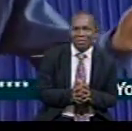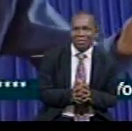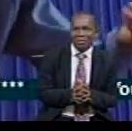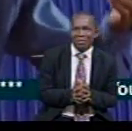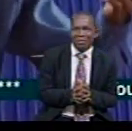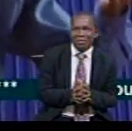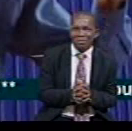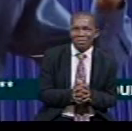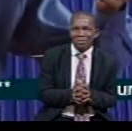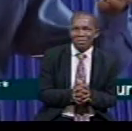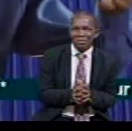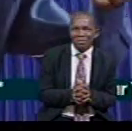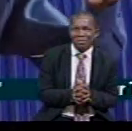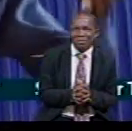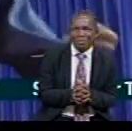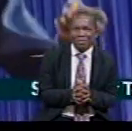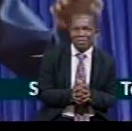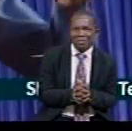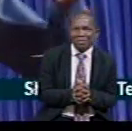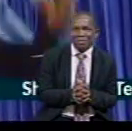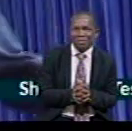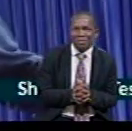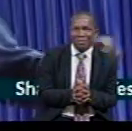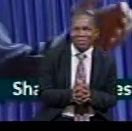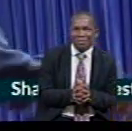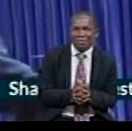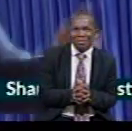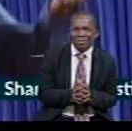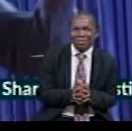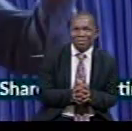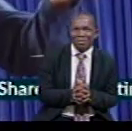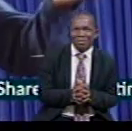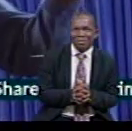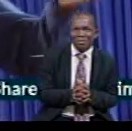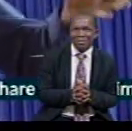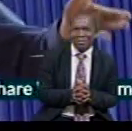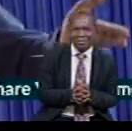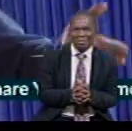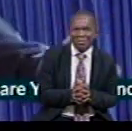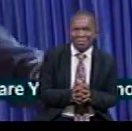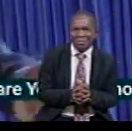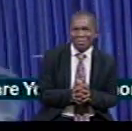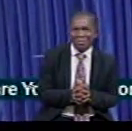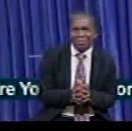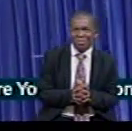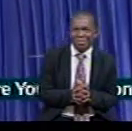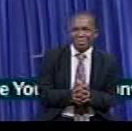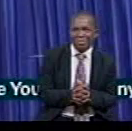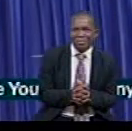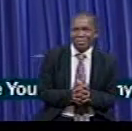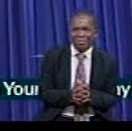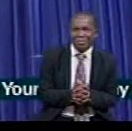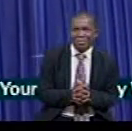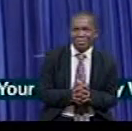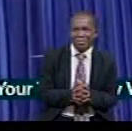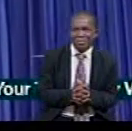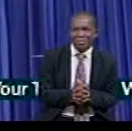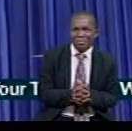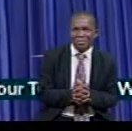sheno o trotro niema tre ni yare anu ni krata ni dekutano anu nene